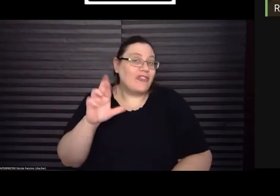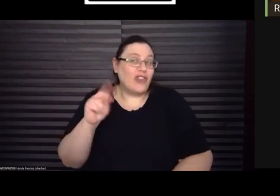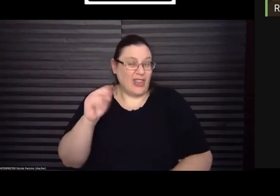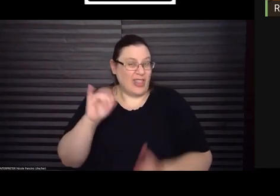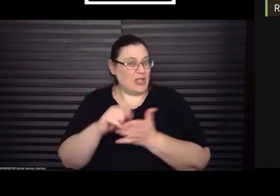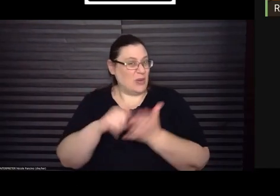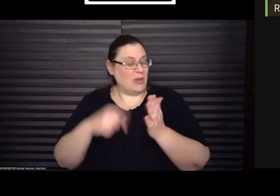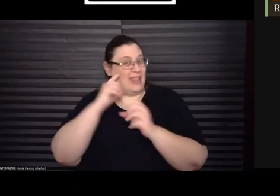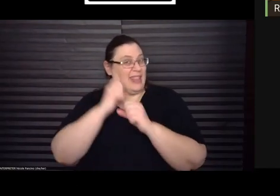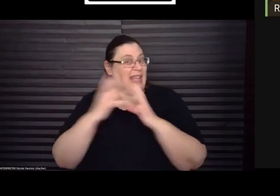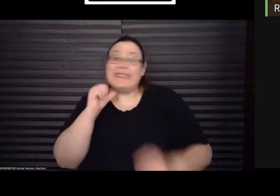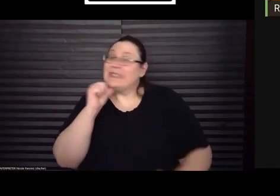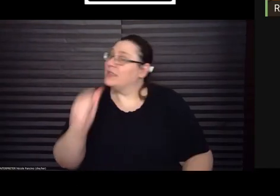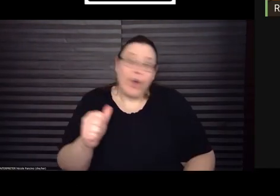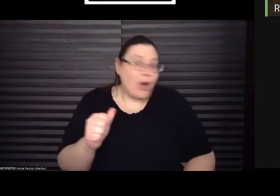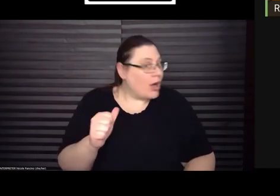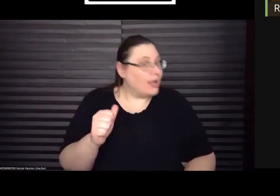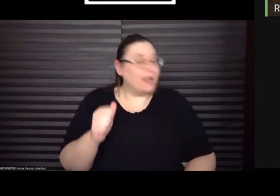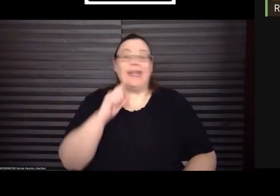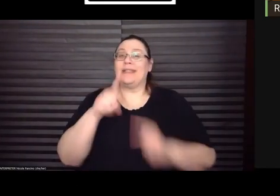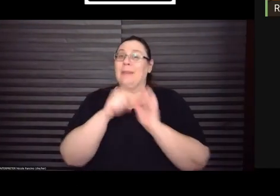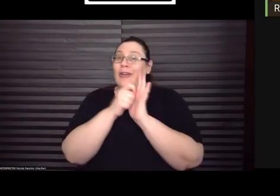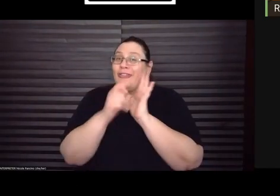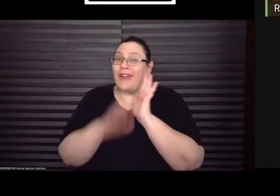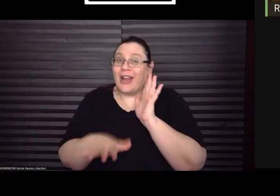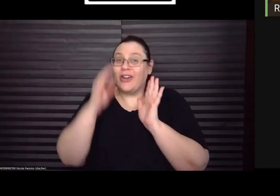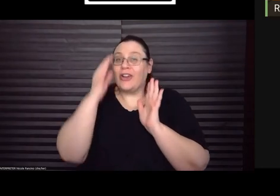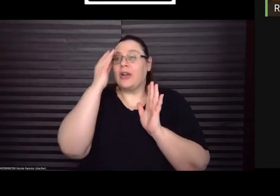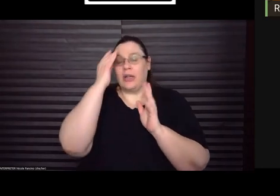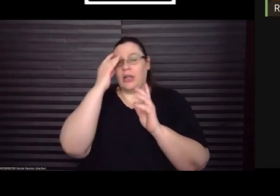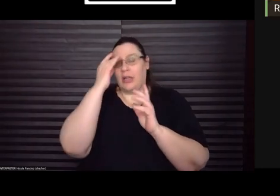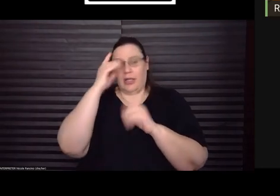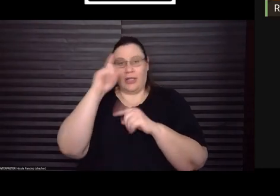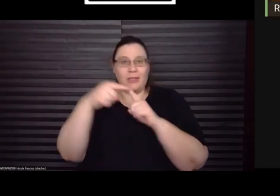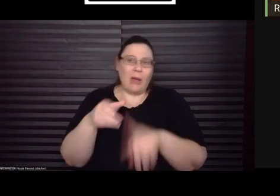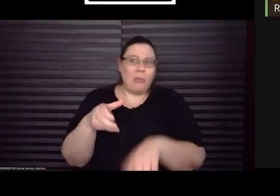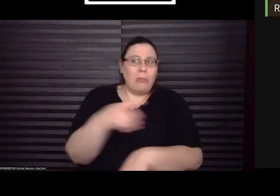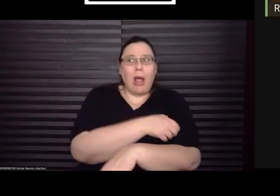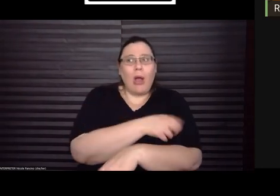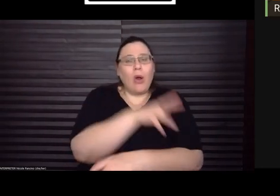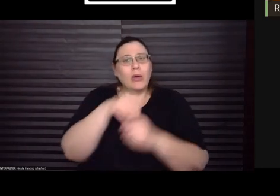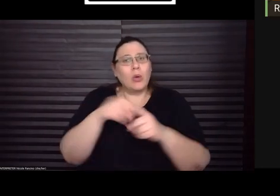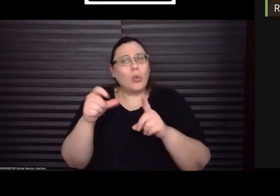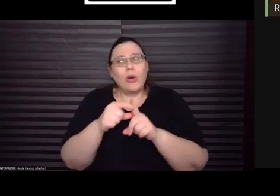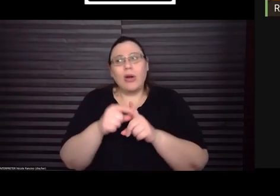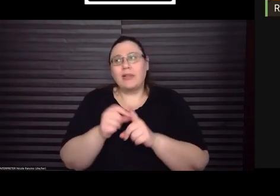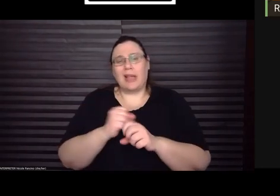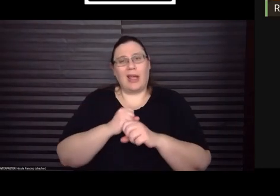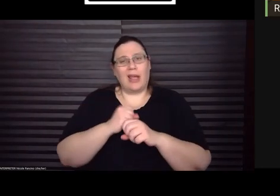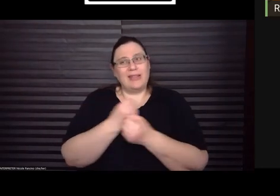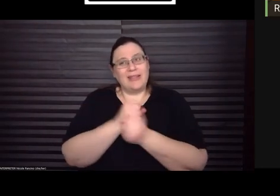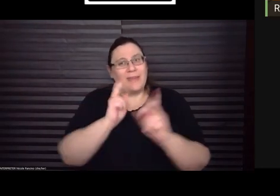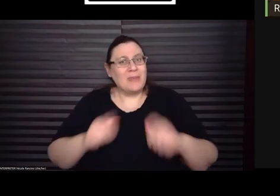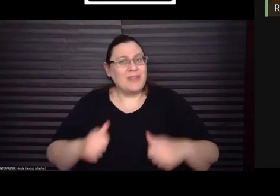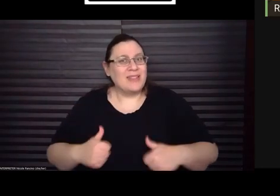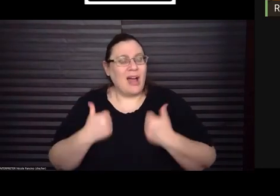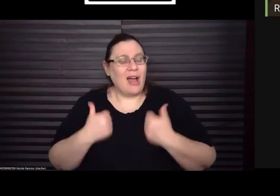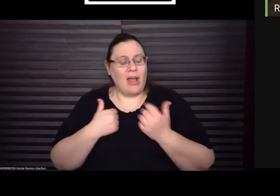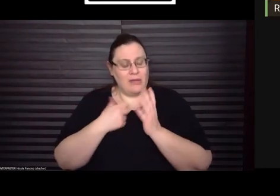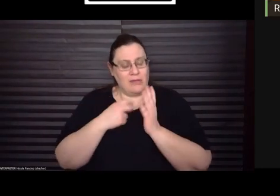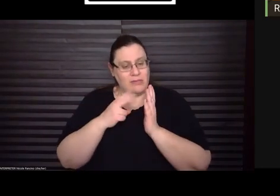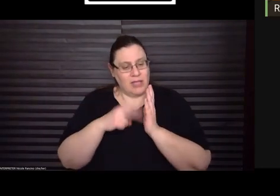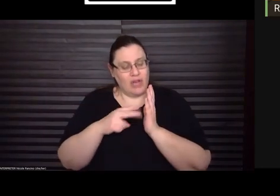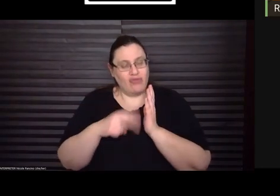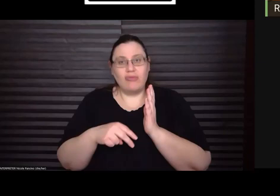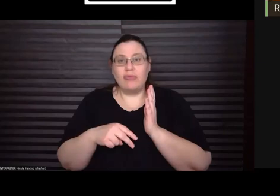Fern, but it's not, it's about a writer, you know, and mm-hmm. it's about the power of words to save lives. Right. And, mm-hmm. I